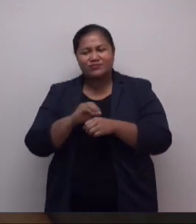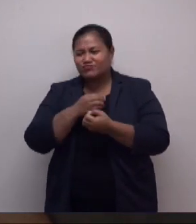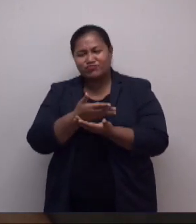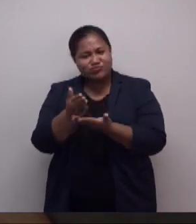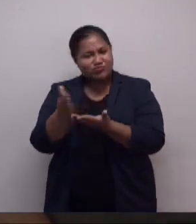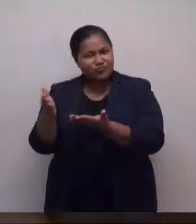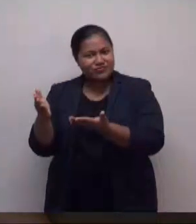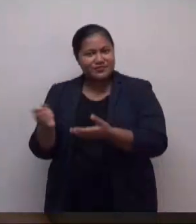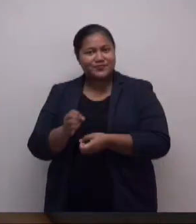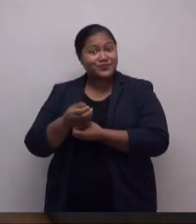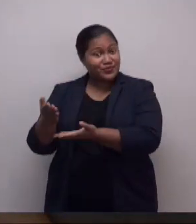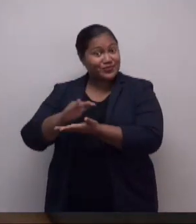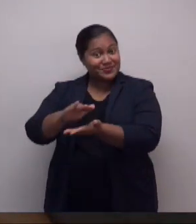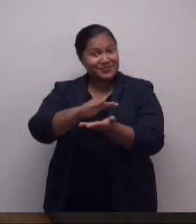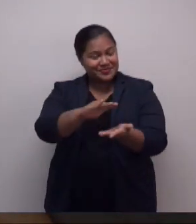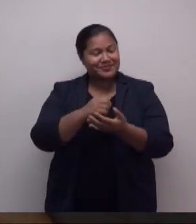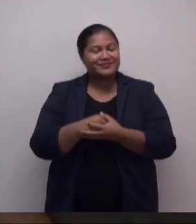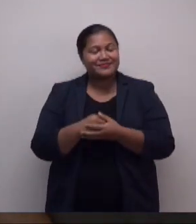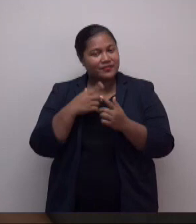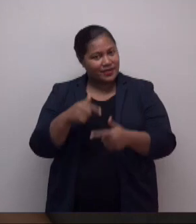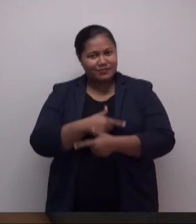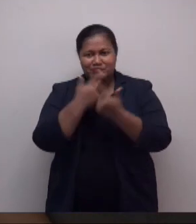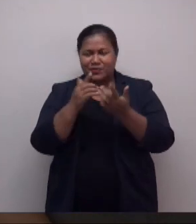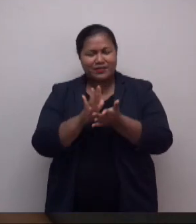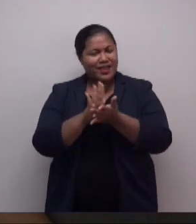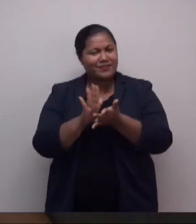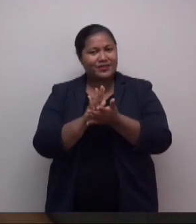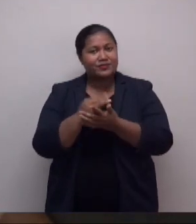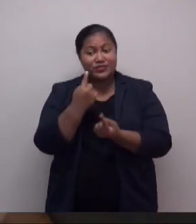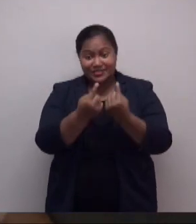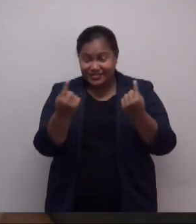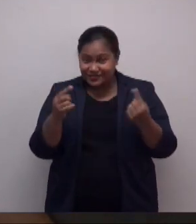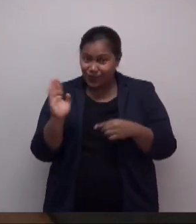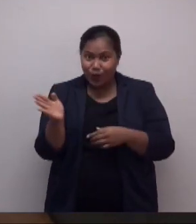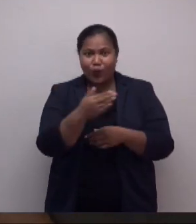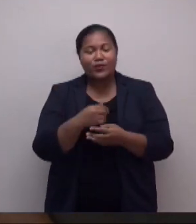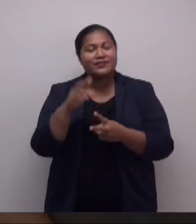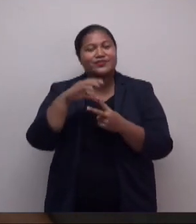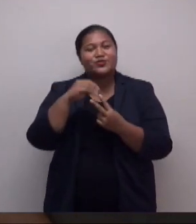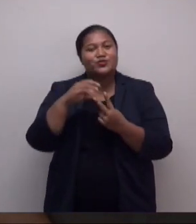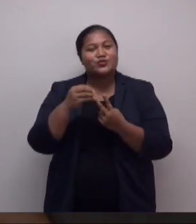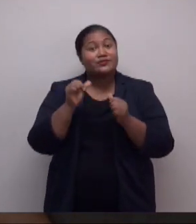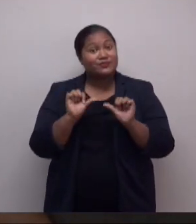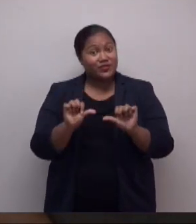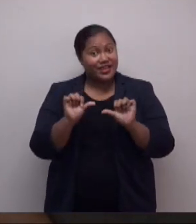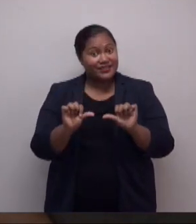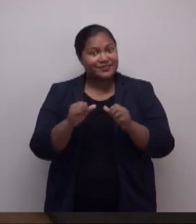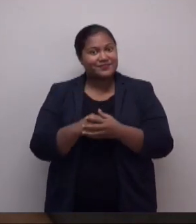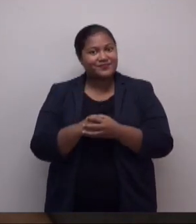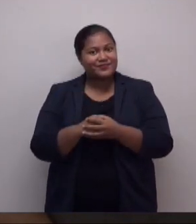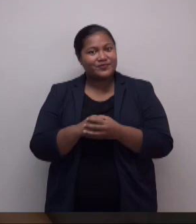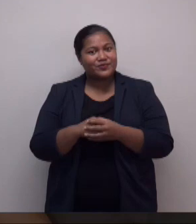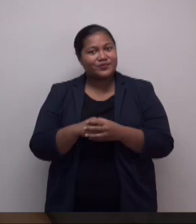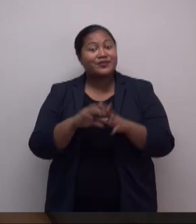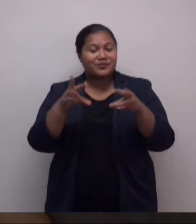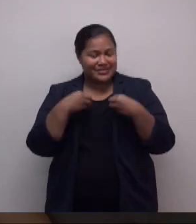assistance. And grateful to each of you, the Fijians, who have chosen the protection that vaccines